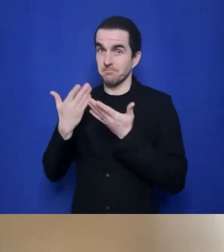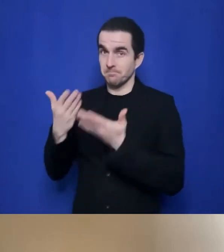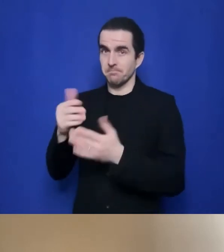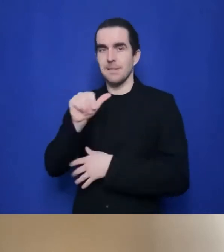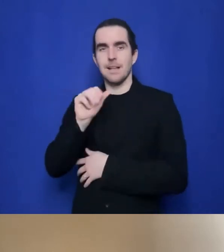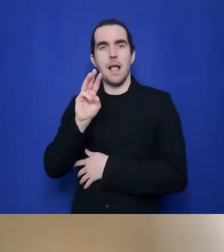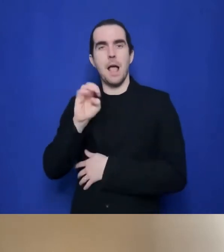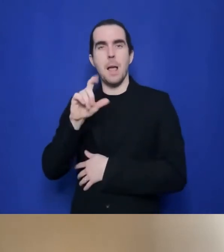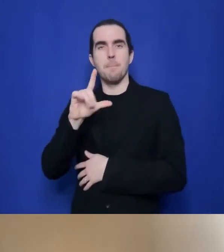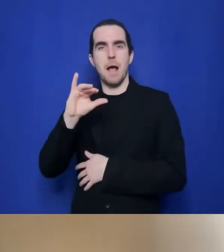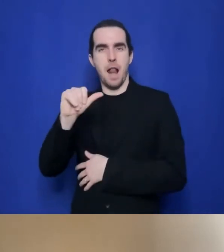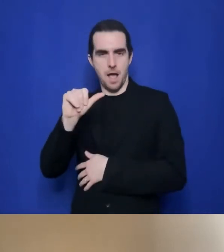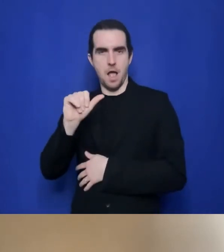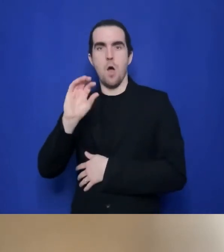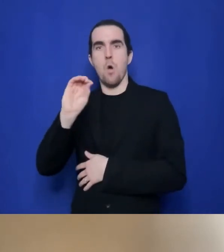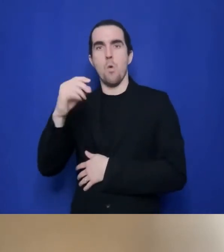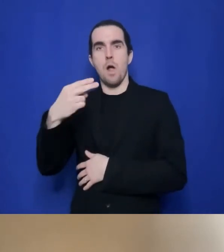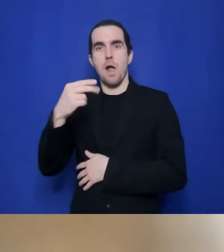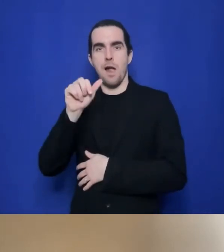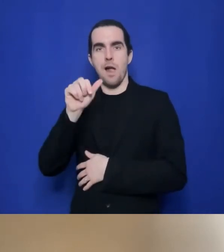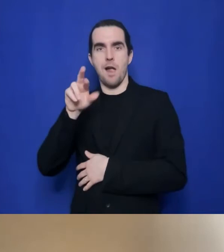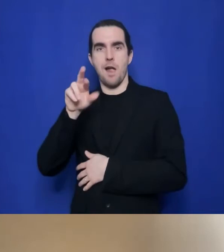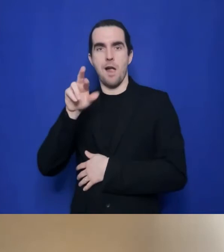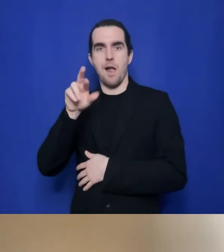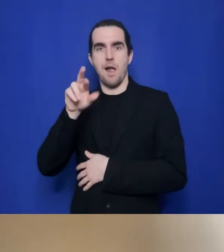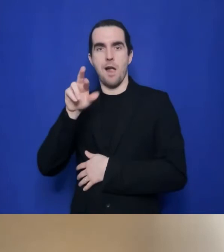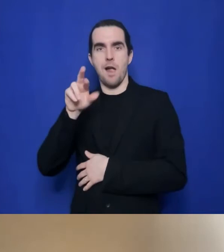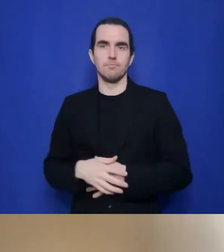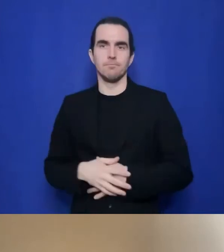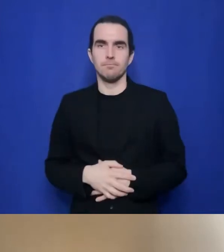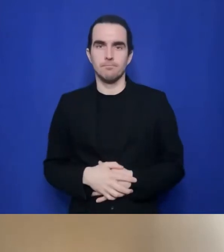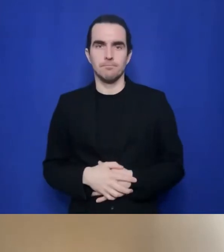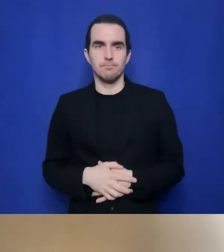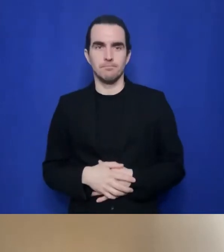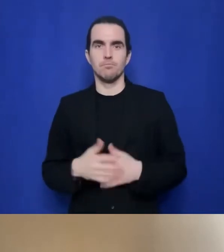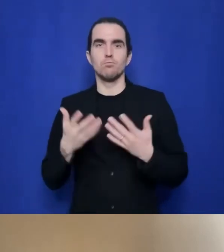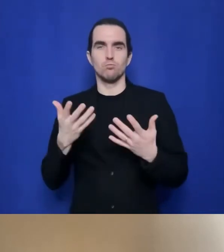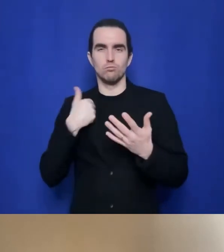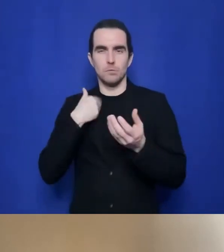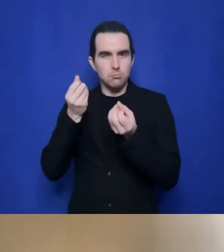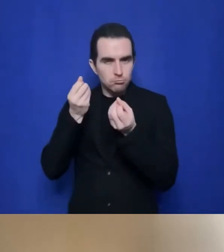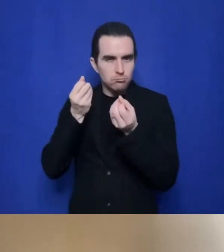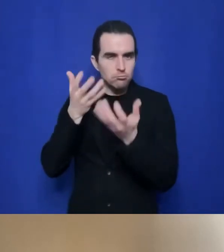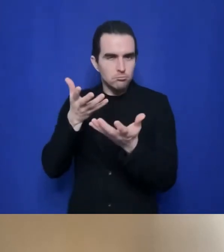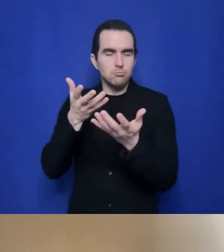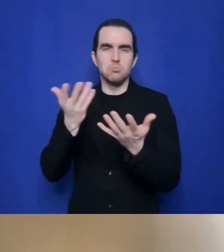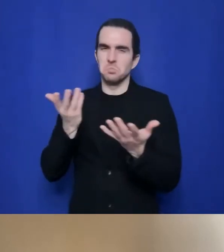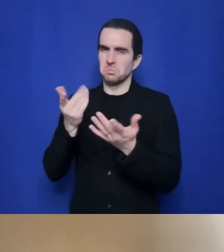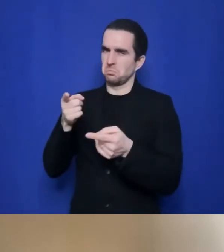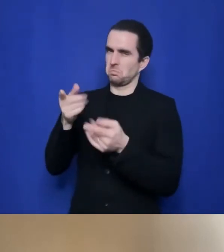I will share a bit of information about her before giving her the floor.